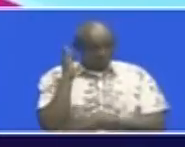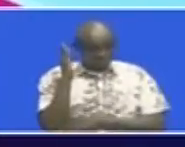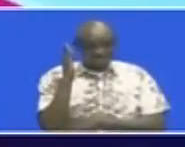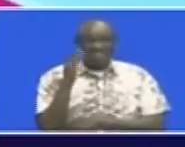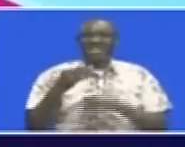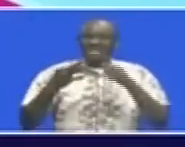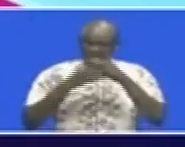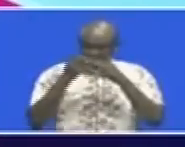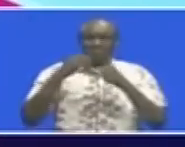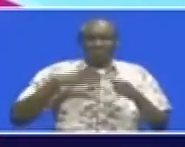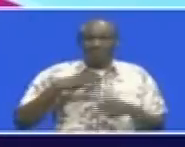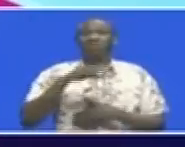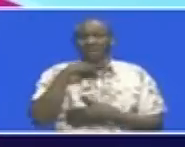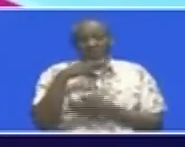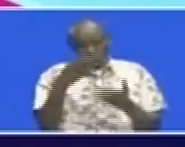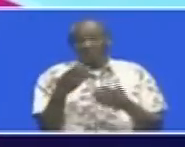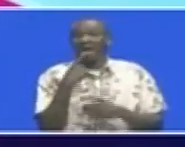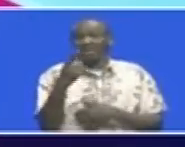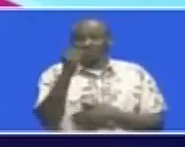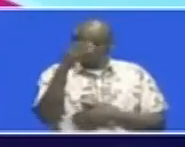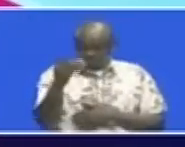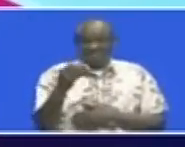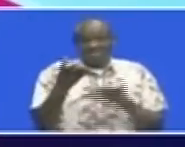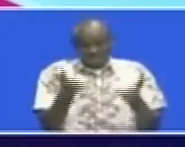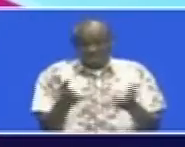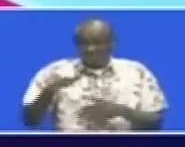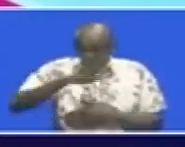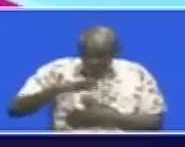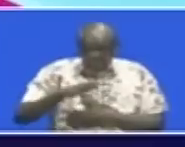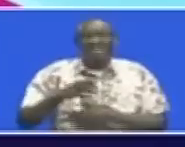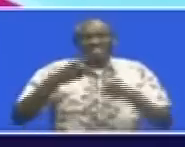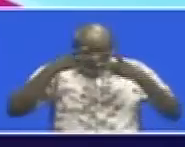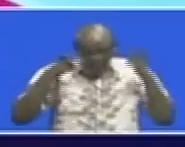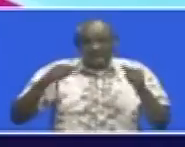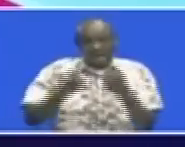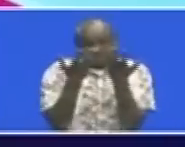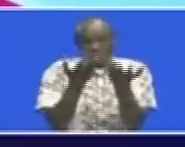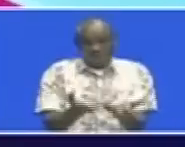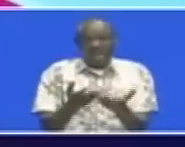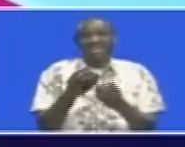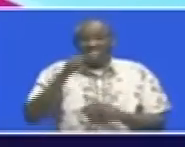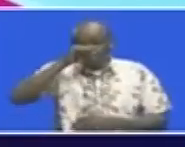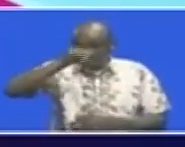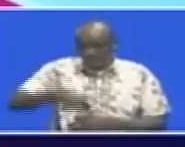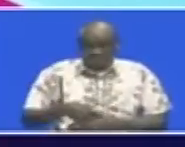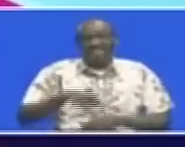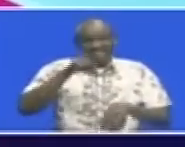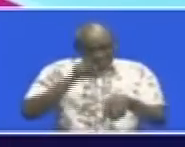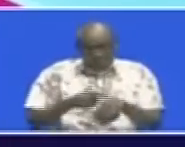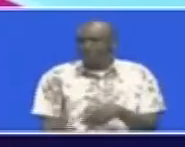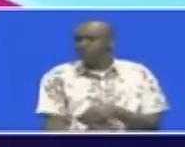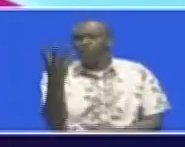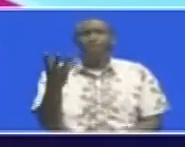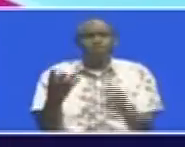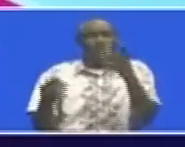More than 80 people have been killed and up to 150 wounded in the deadliest terror attack in Turkey's history after two